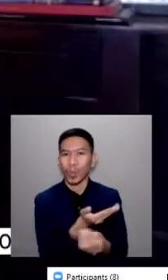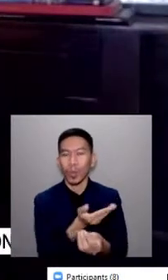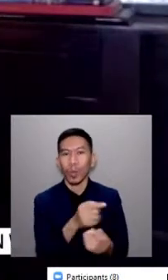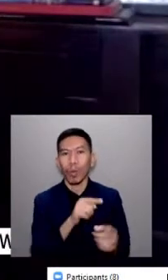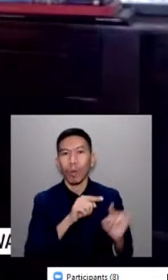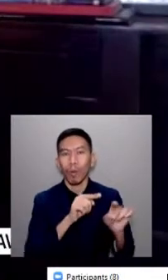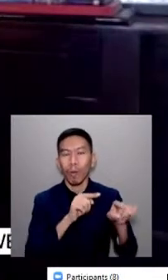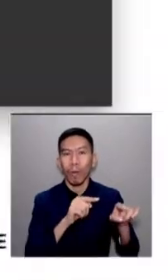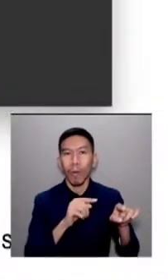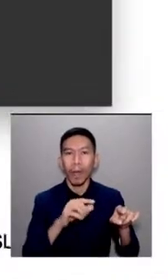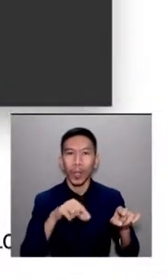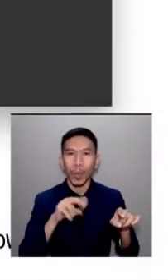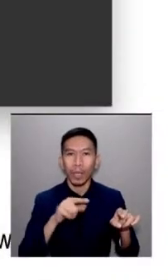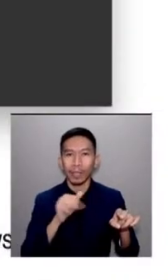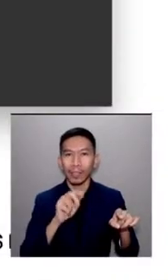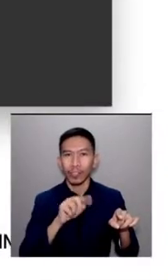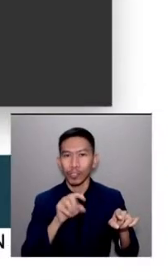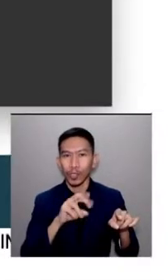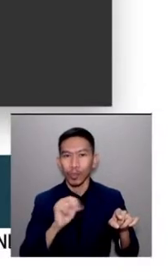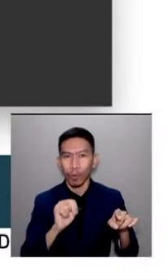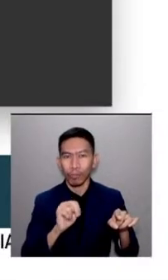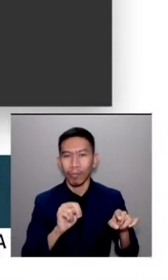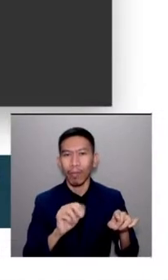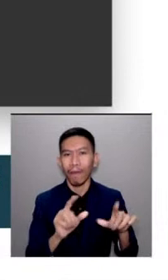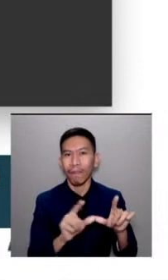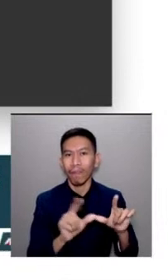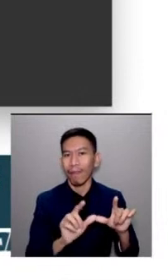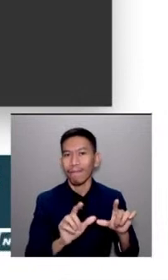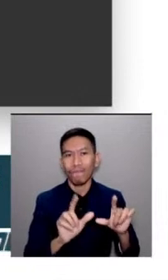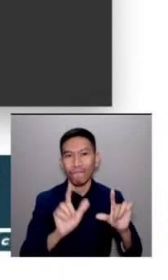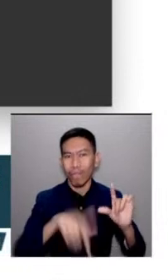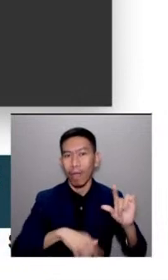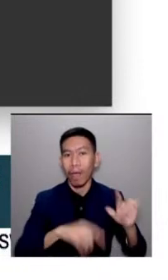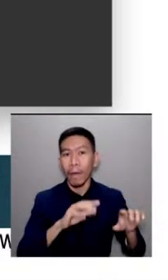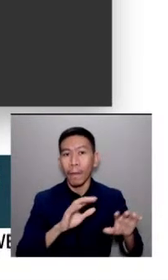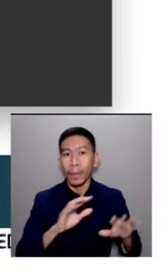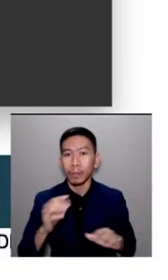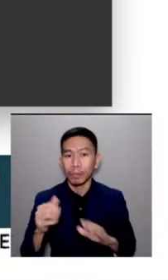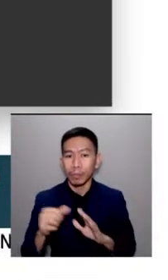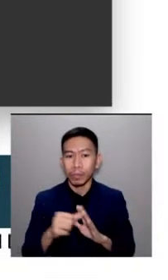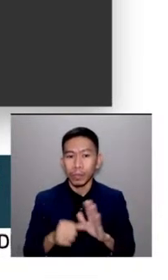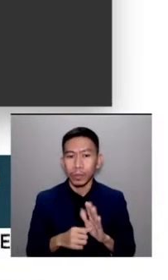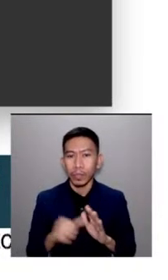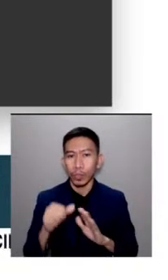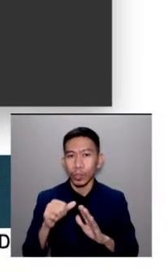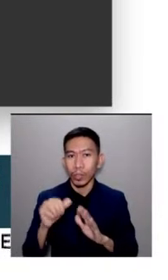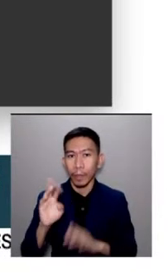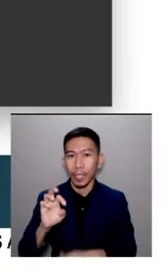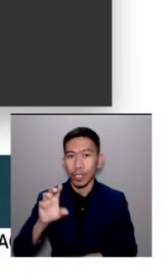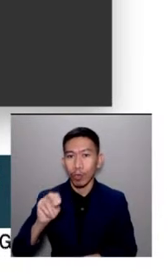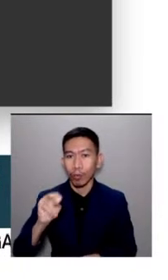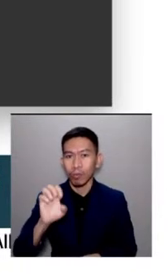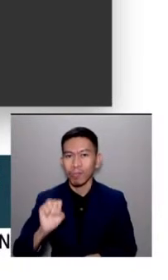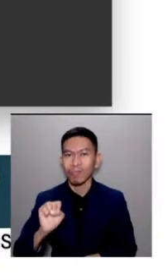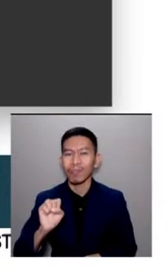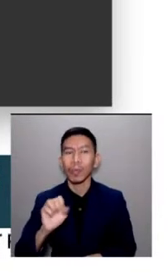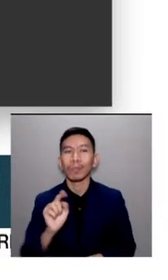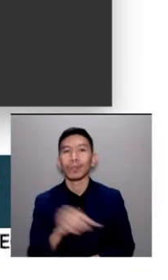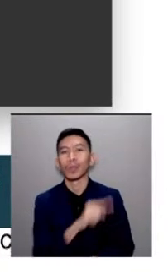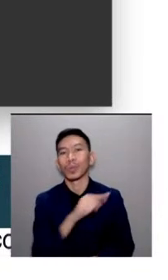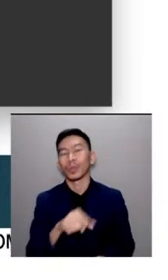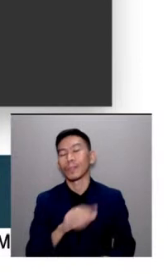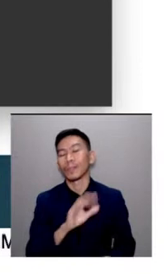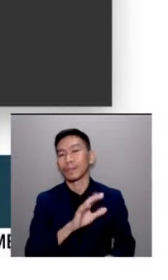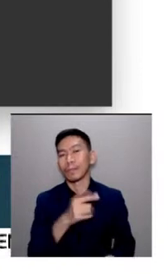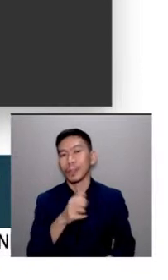benefits forfeited. Partido Federal ng Pilipinas General Counsel Attorney George Briones slams Guanzon for what he described